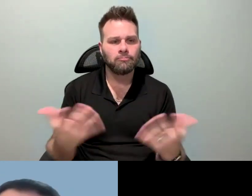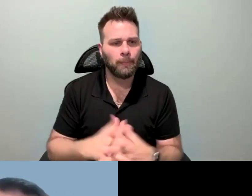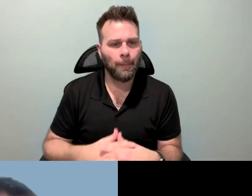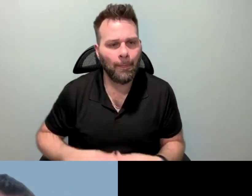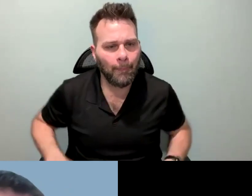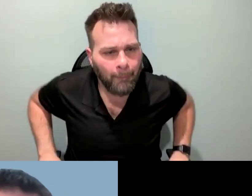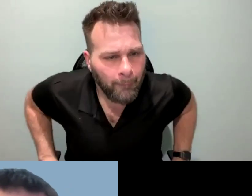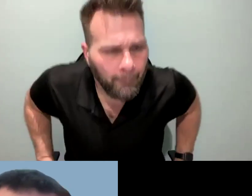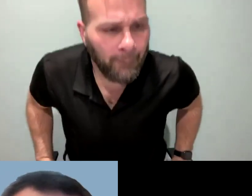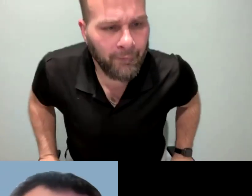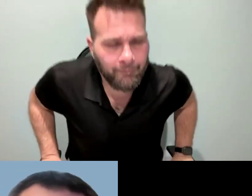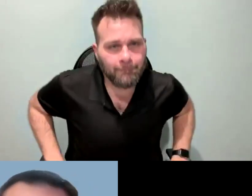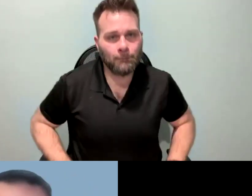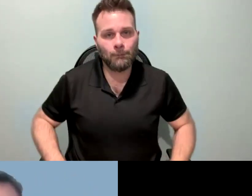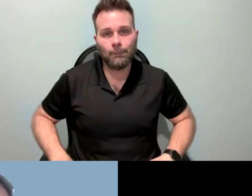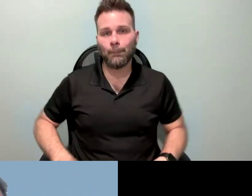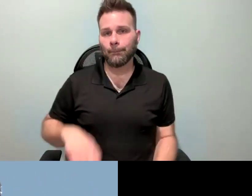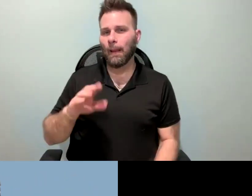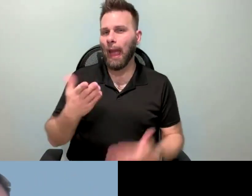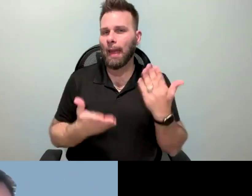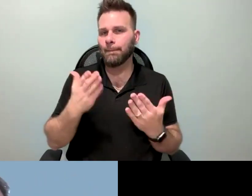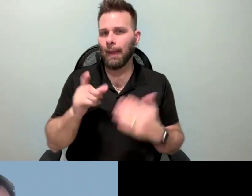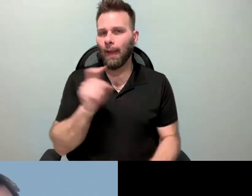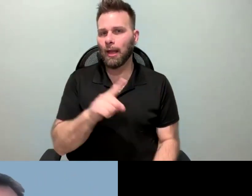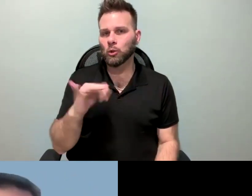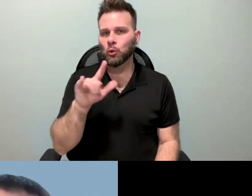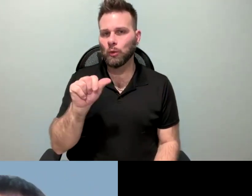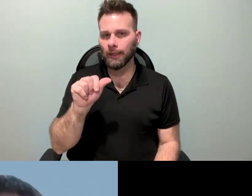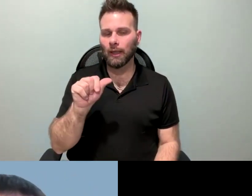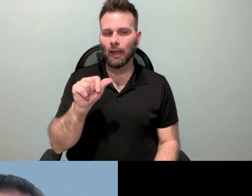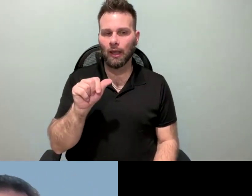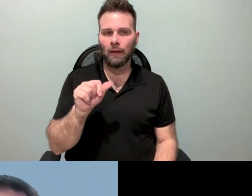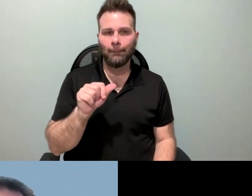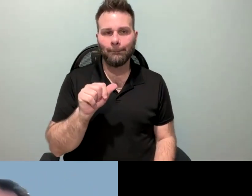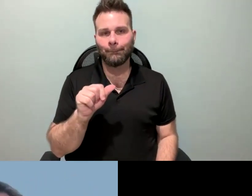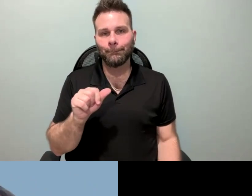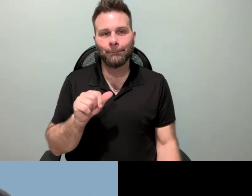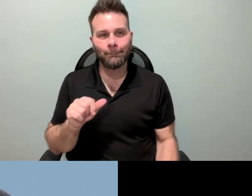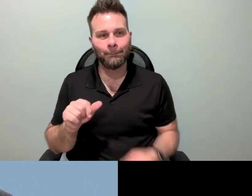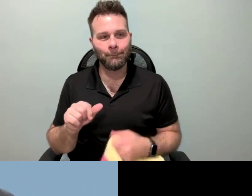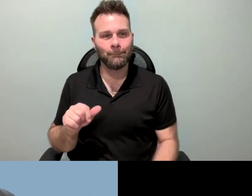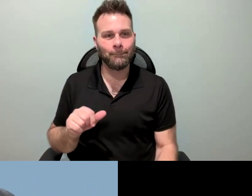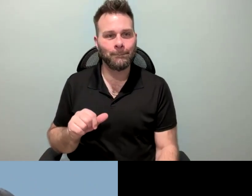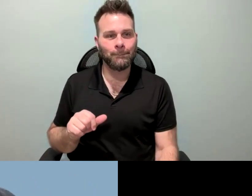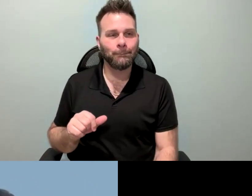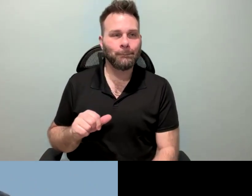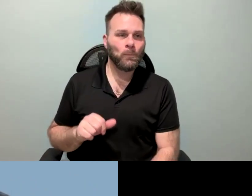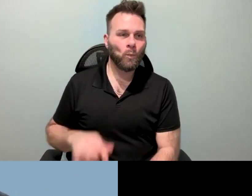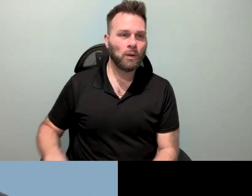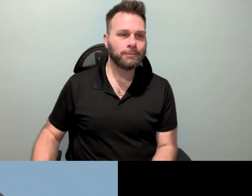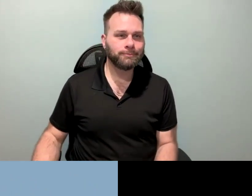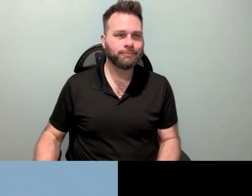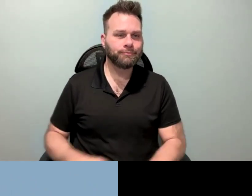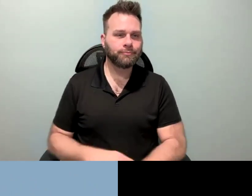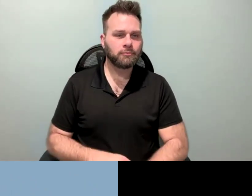and again, I'm going to probably ask Julia, but you can stay there and then come on if I'm saying something egregiously wrong. But my thought is